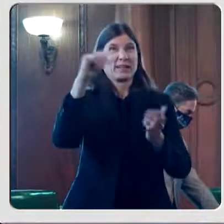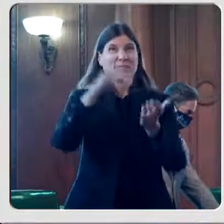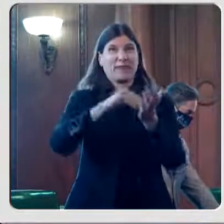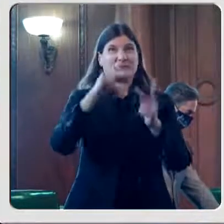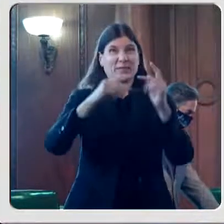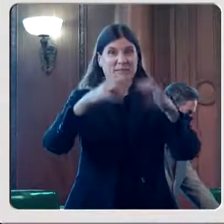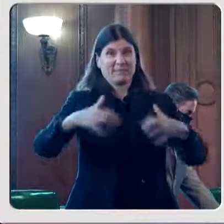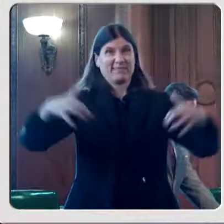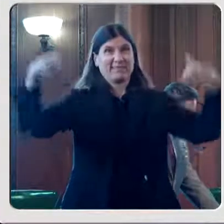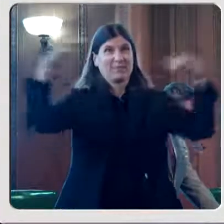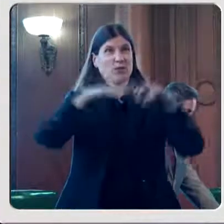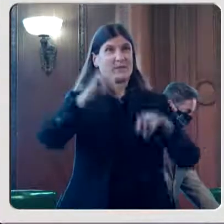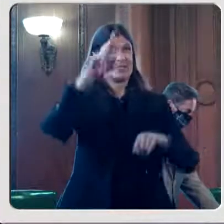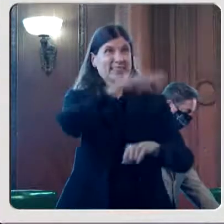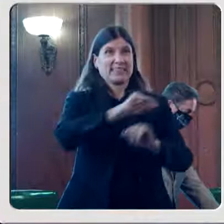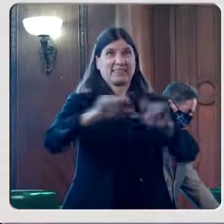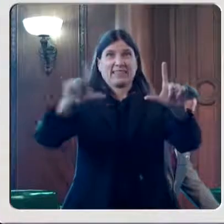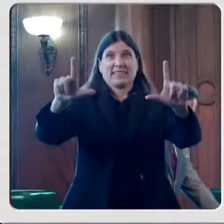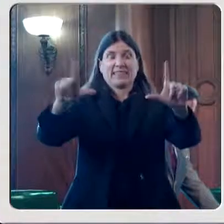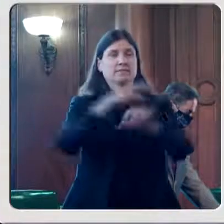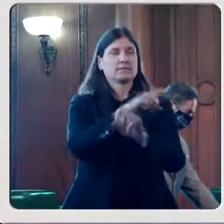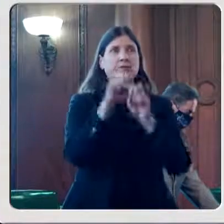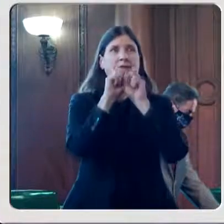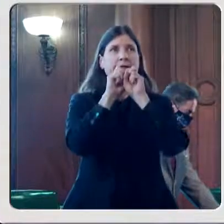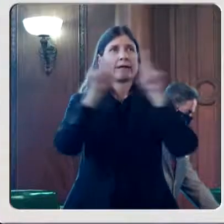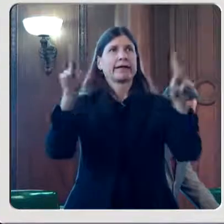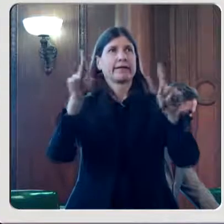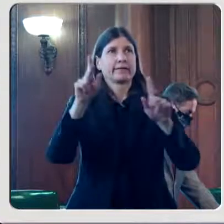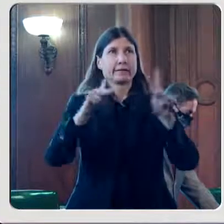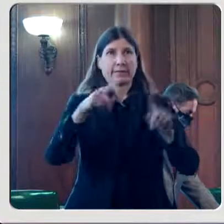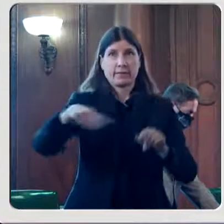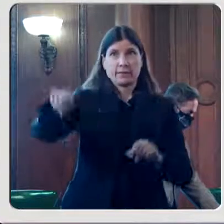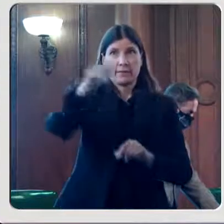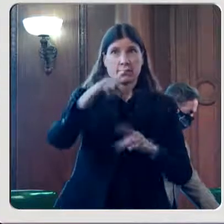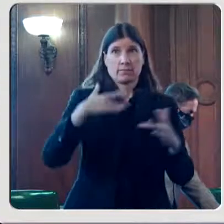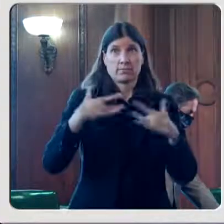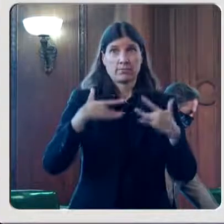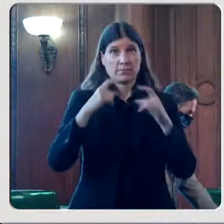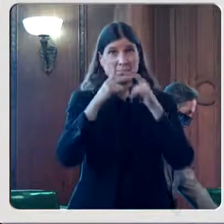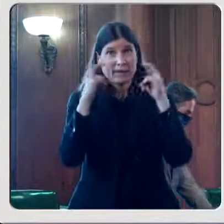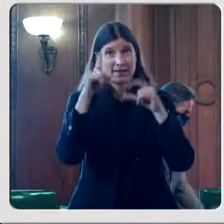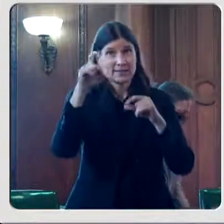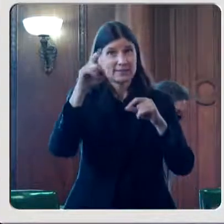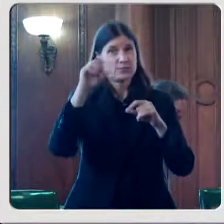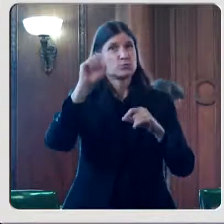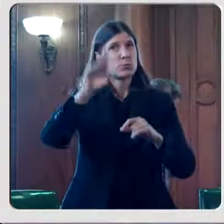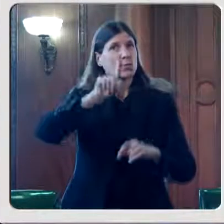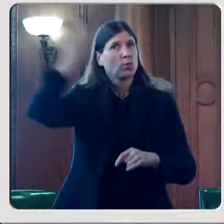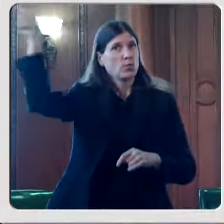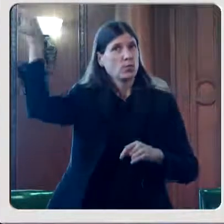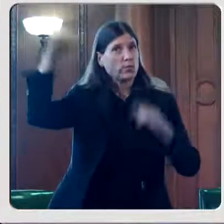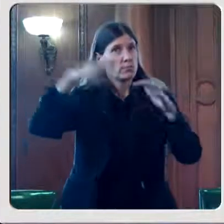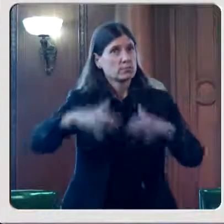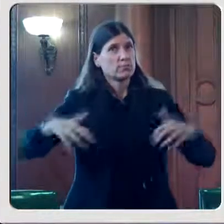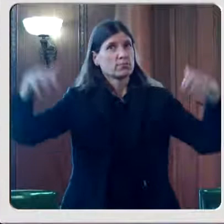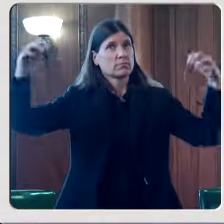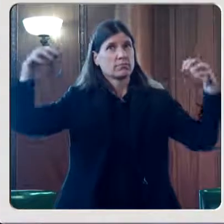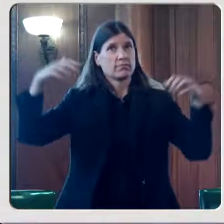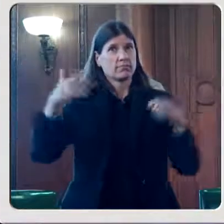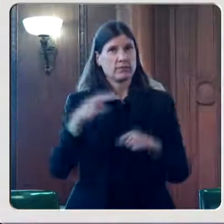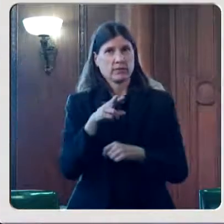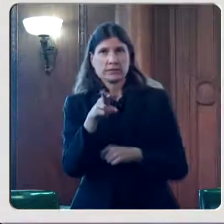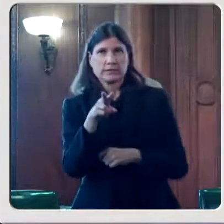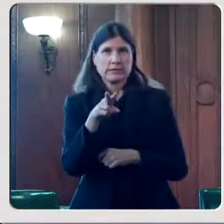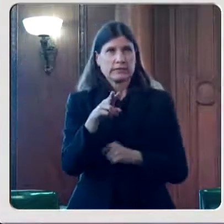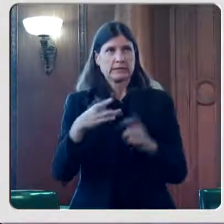pause, but it is important to recognize that there are ways to celebrate all of the different things in our life and festivities